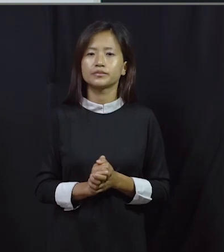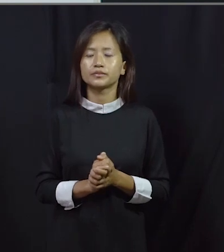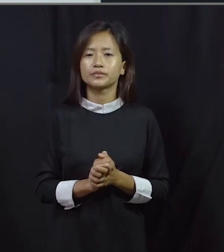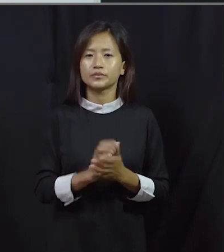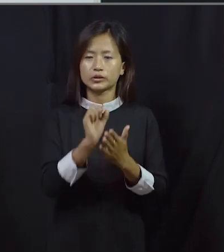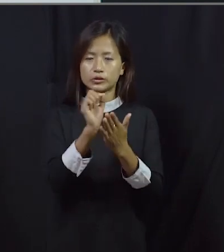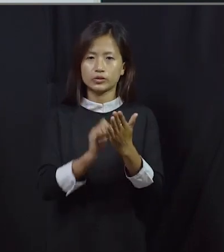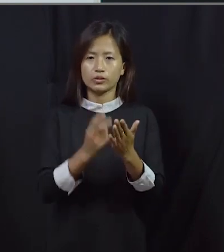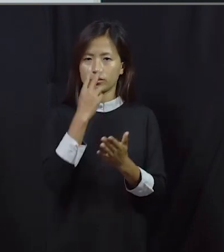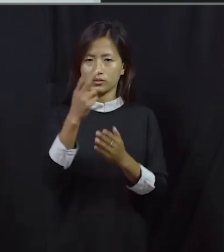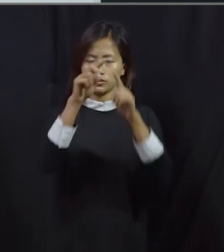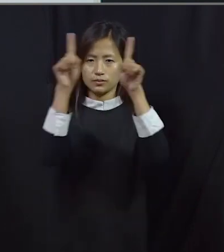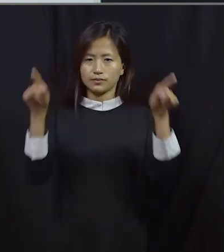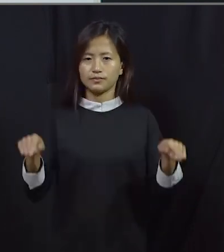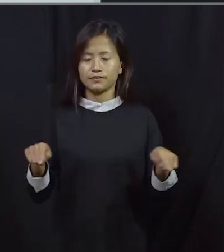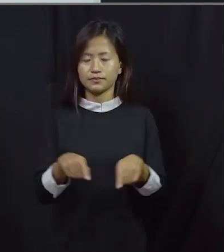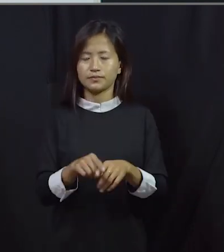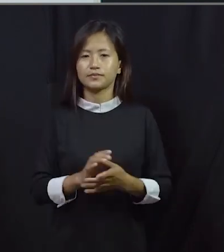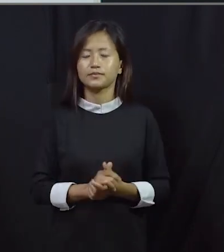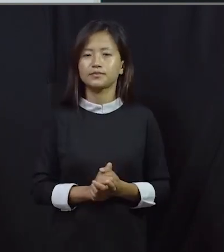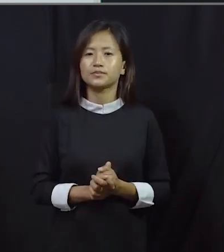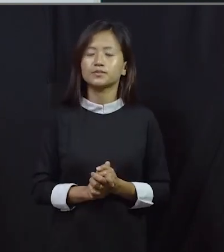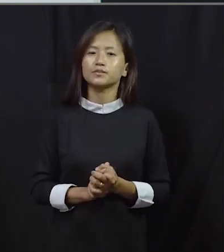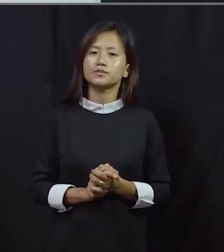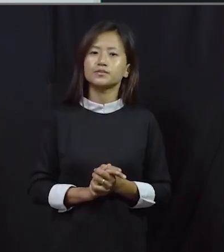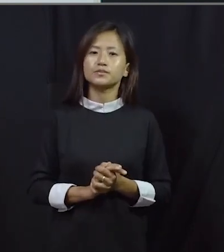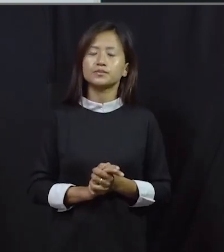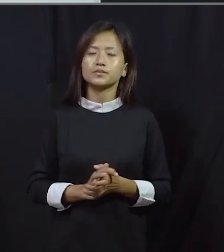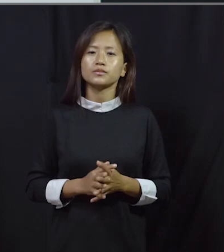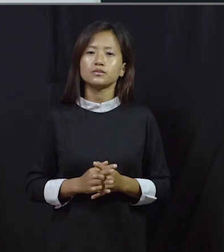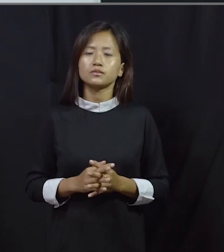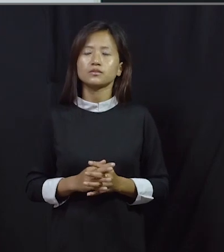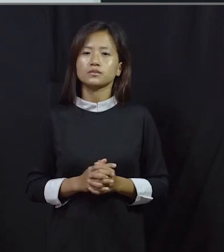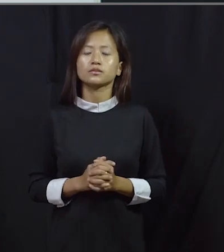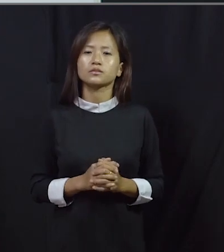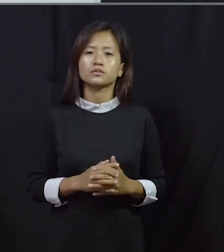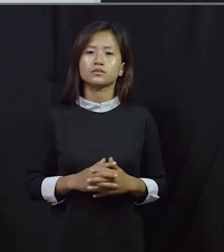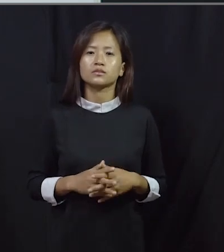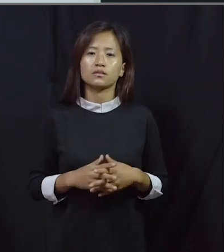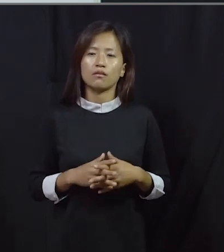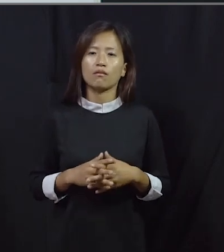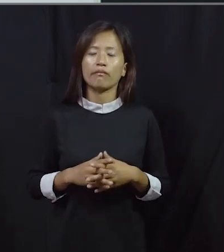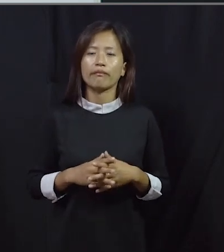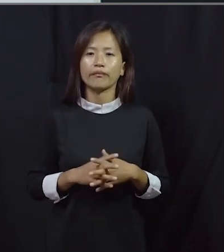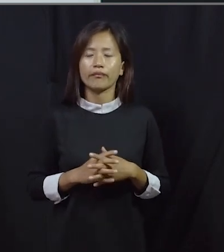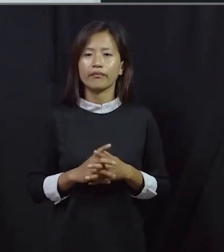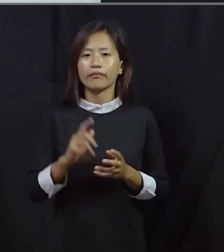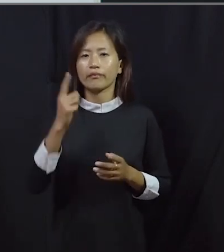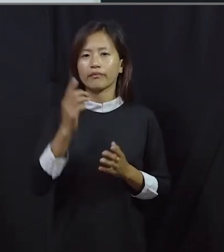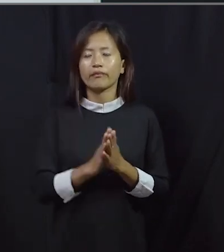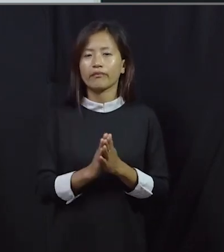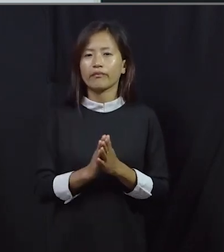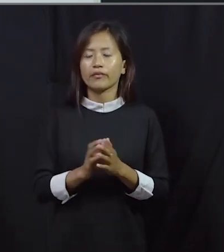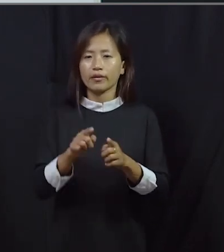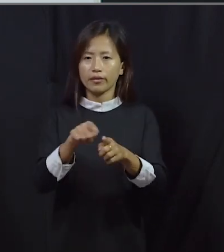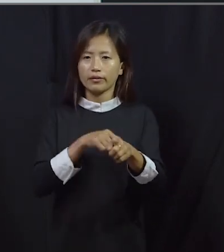3, 4, 5, 6, 7. Okay, 7. So first, say length.